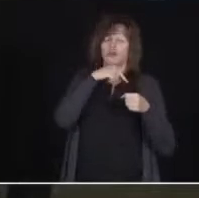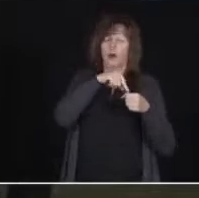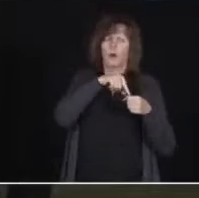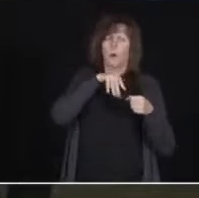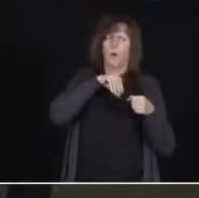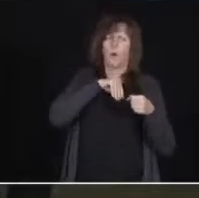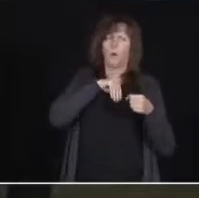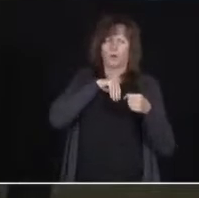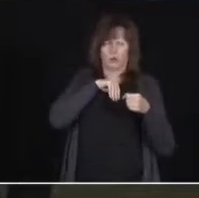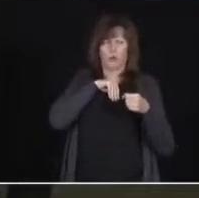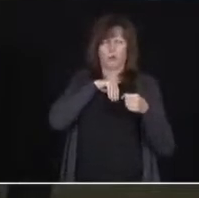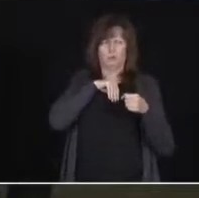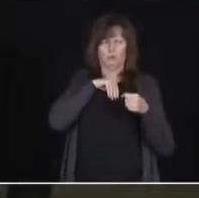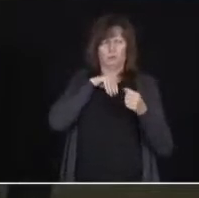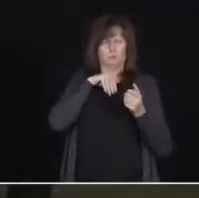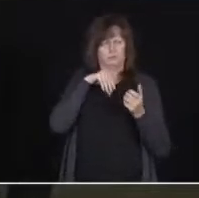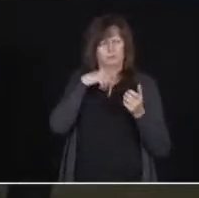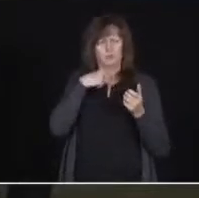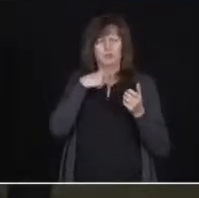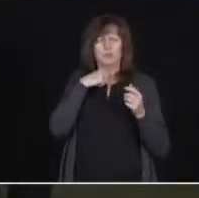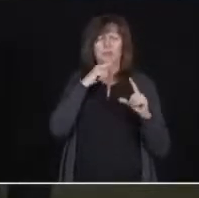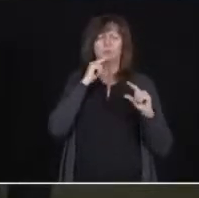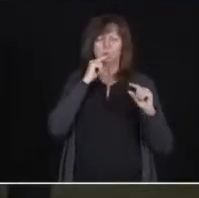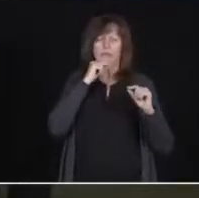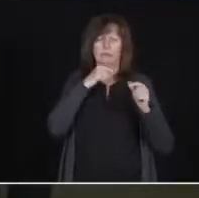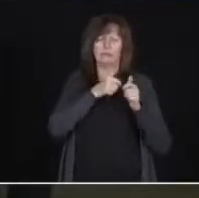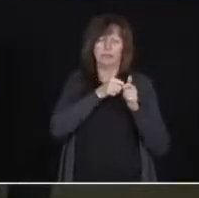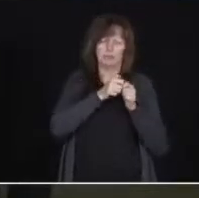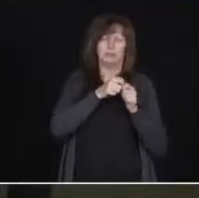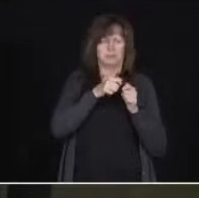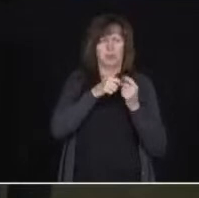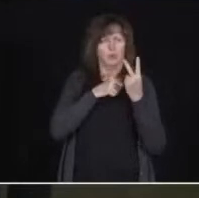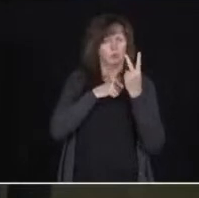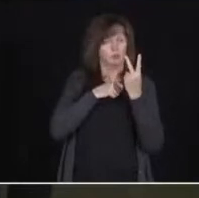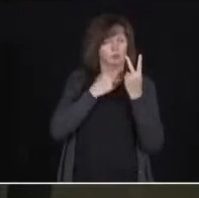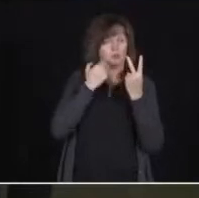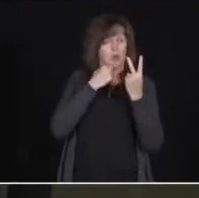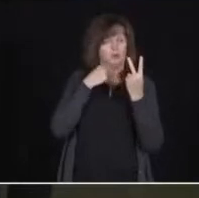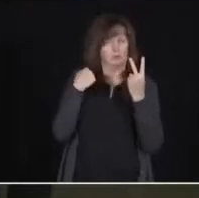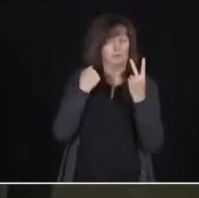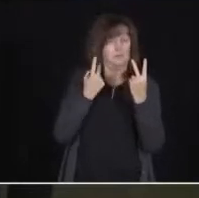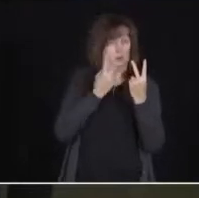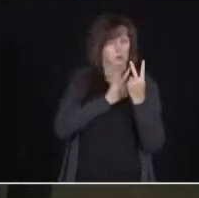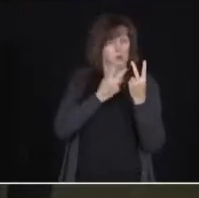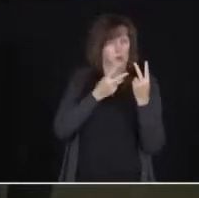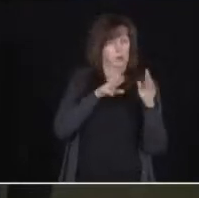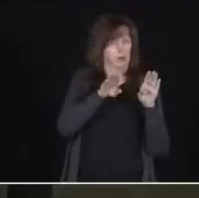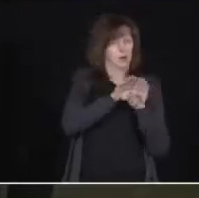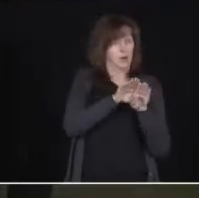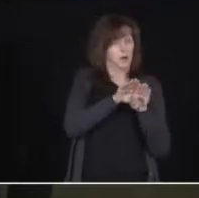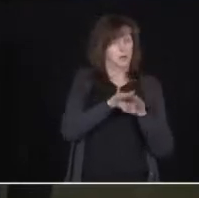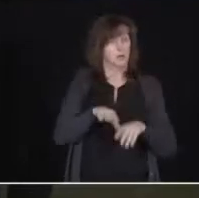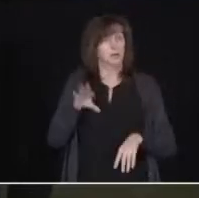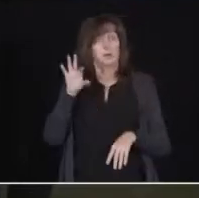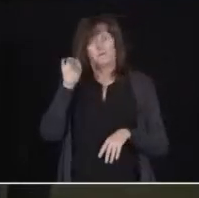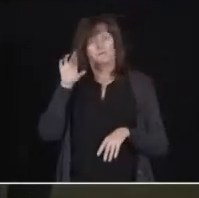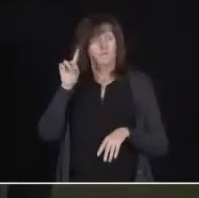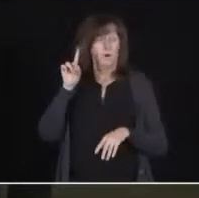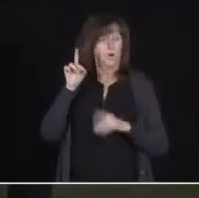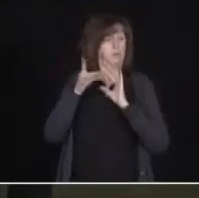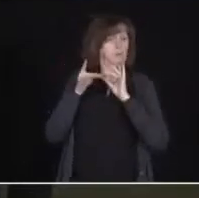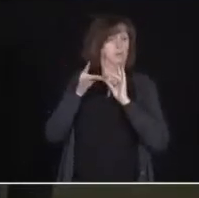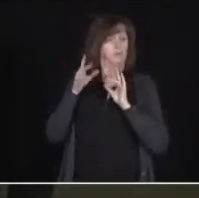this, he's tweeted out, he owns 2 restaurants. 2 weeks since being shut down, promised help from Ford Nation and Justin Trudeau. We've seen nothing.